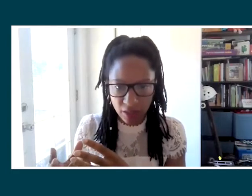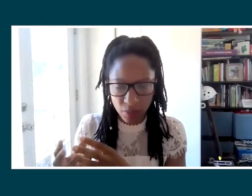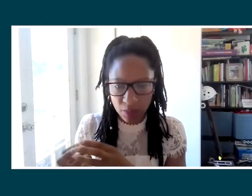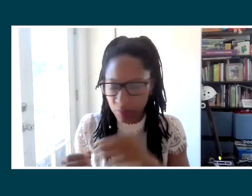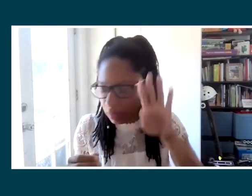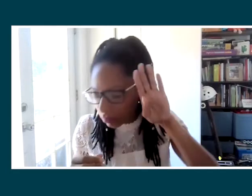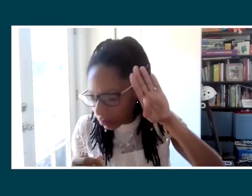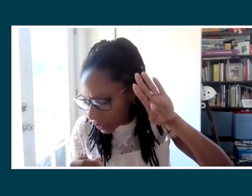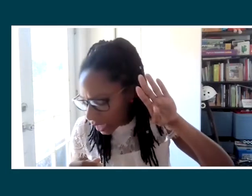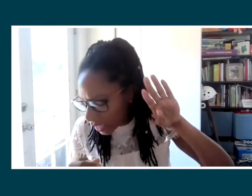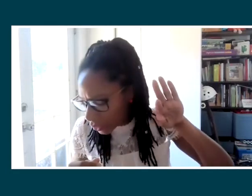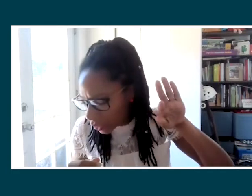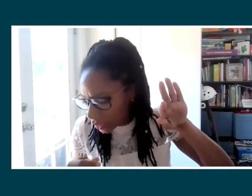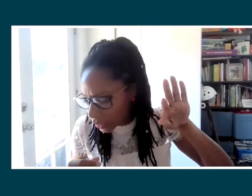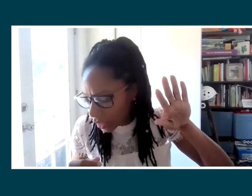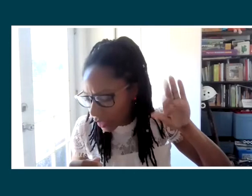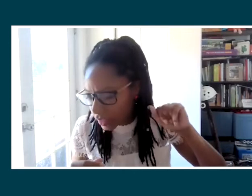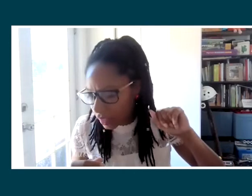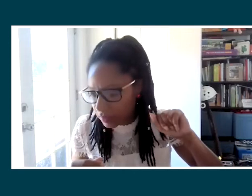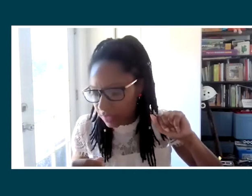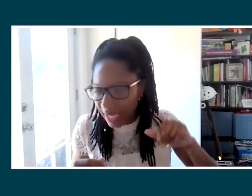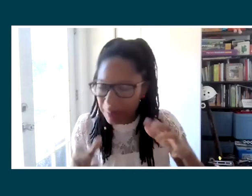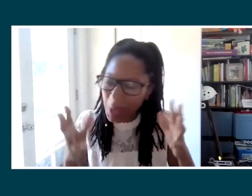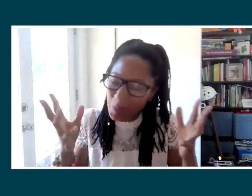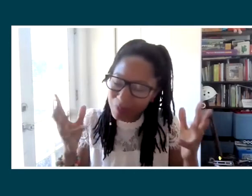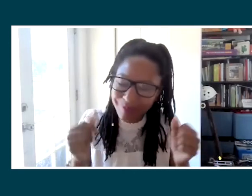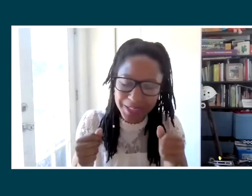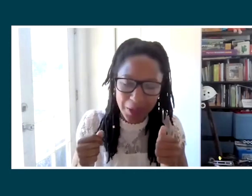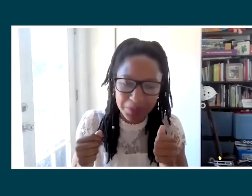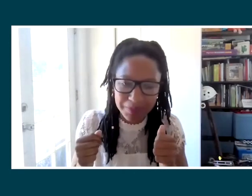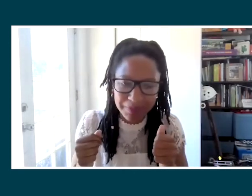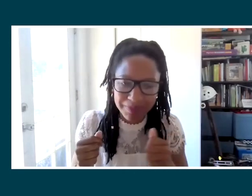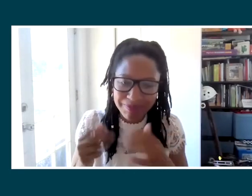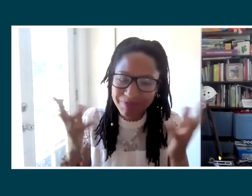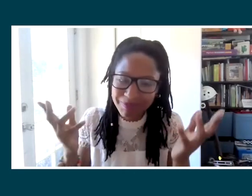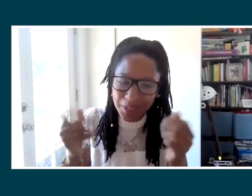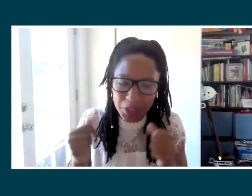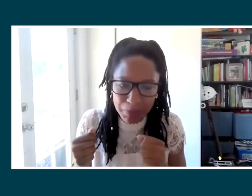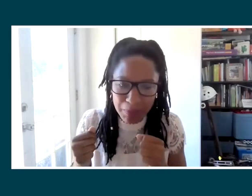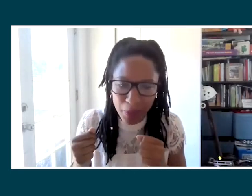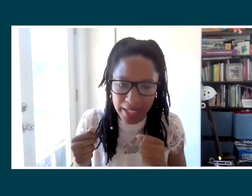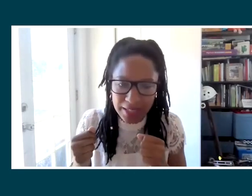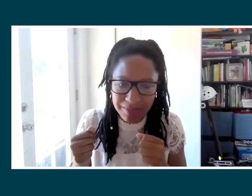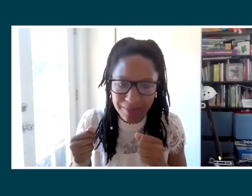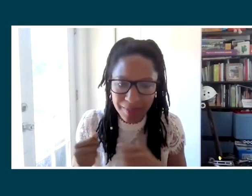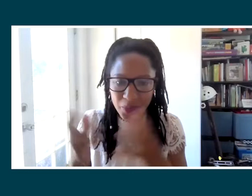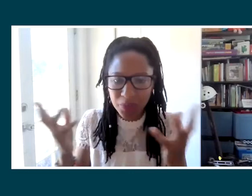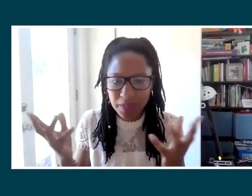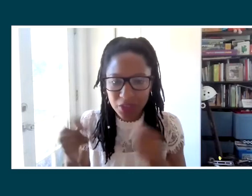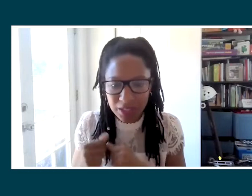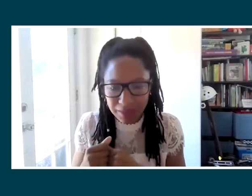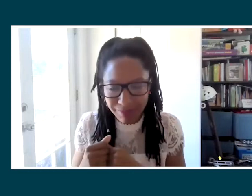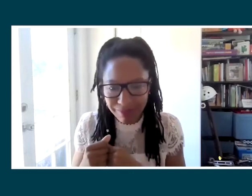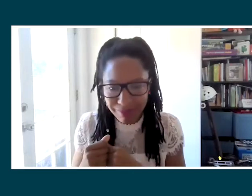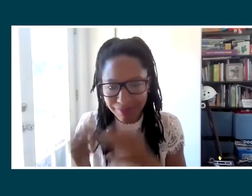society. We kind of turn ourselves and say, oh, you know, they're just being boys.